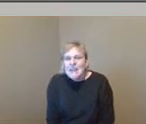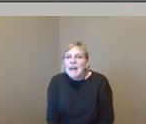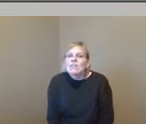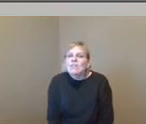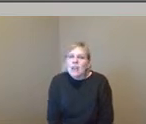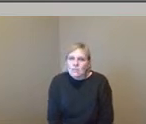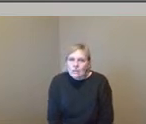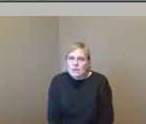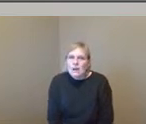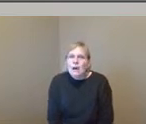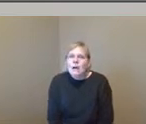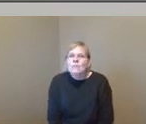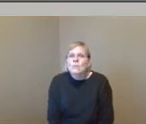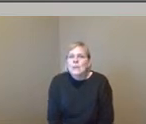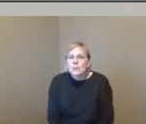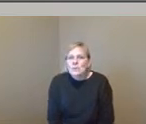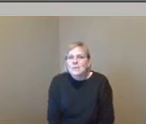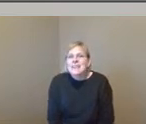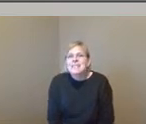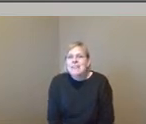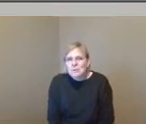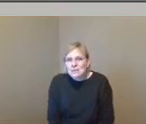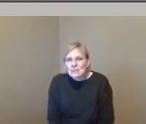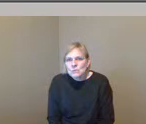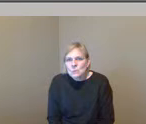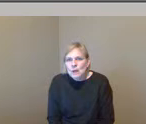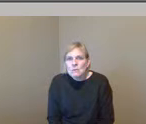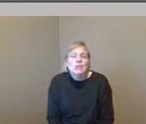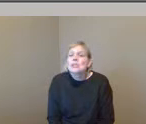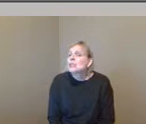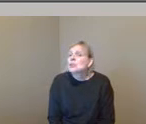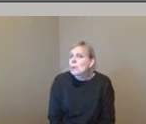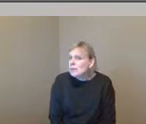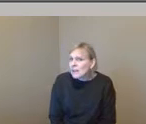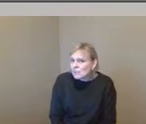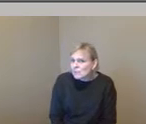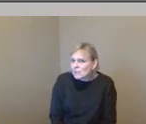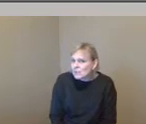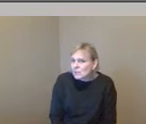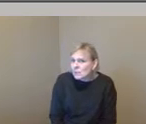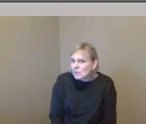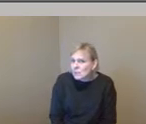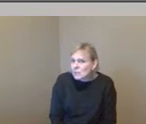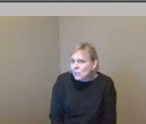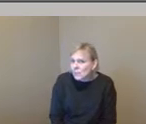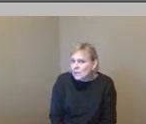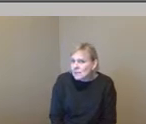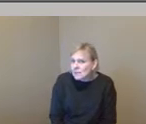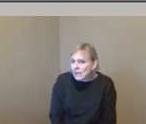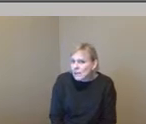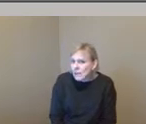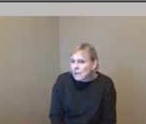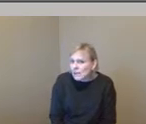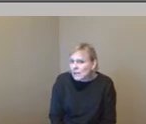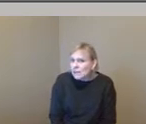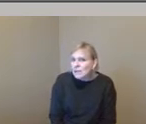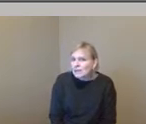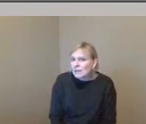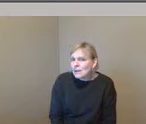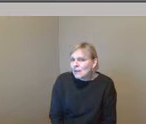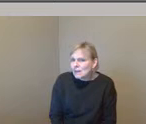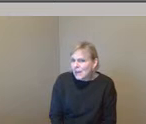understand that level of working with a deaf person as well, not just to ignore the deaf person during when this whole process is